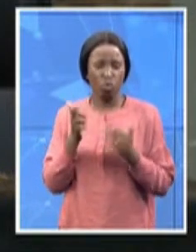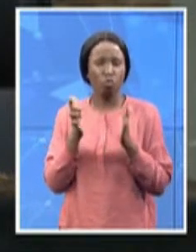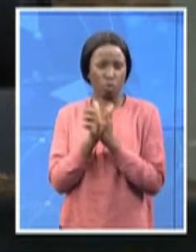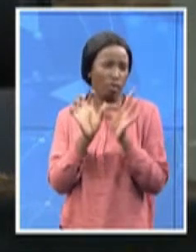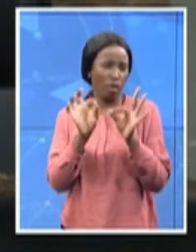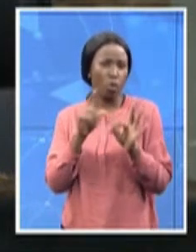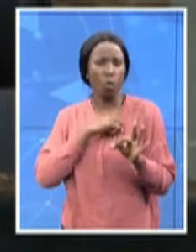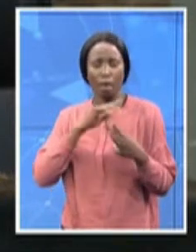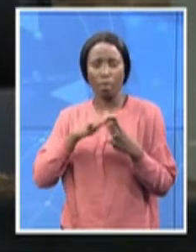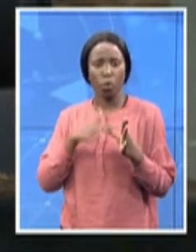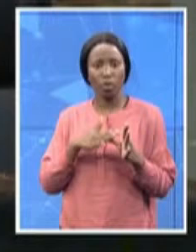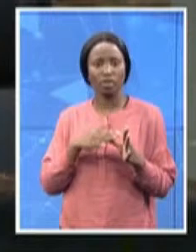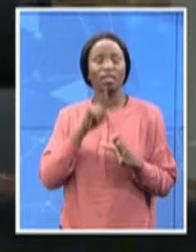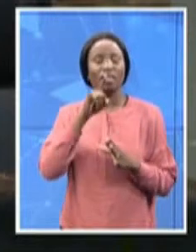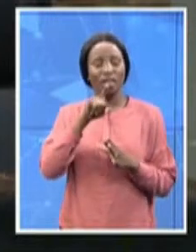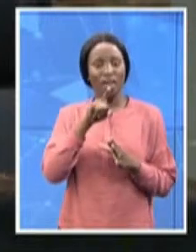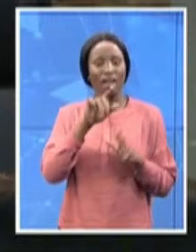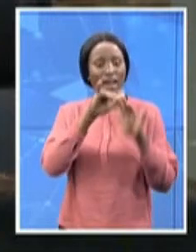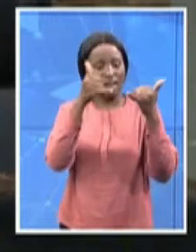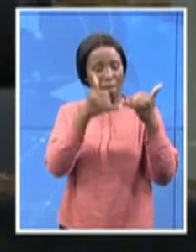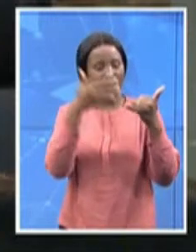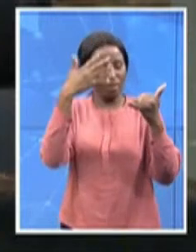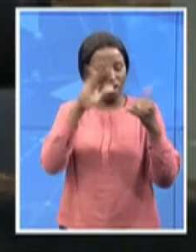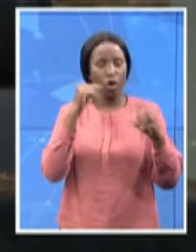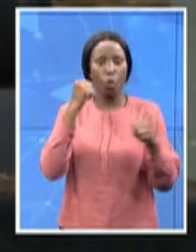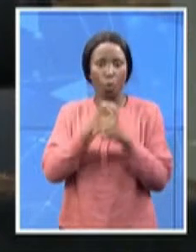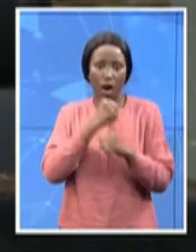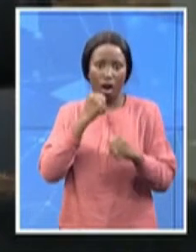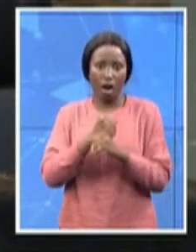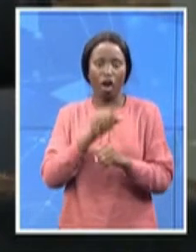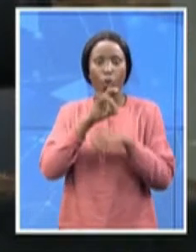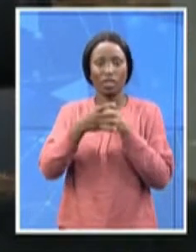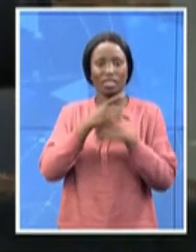consultancy firm owned and operated by Andile Ramaphosa.